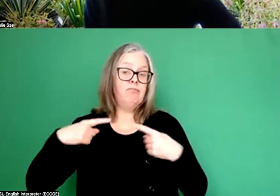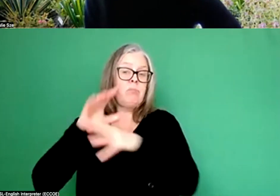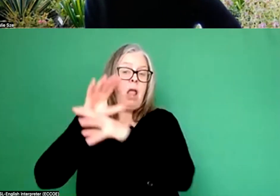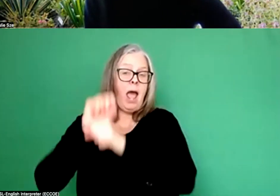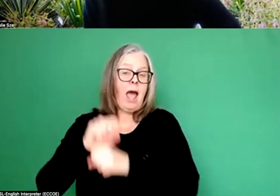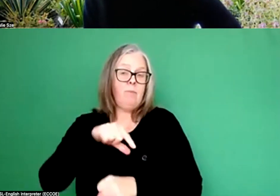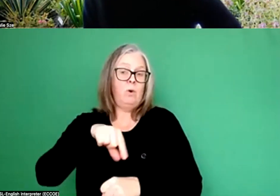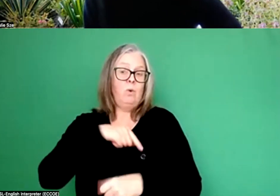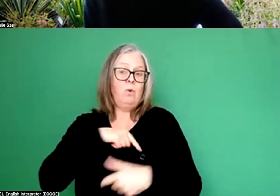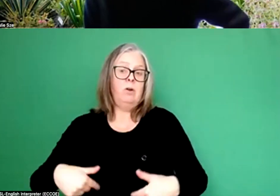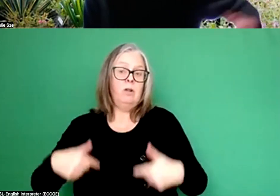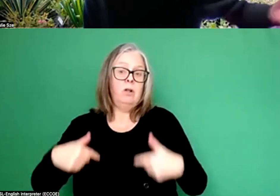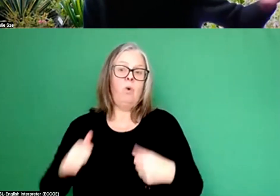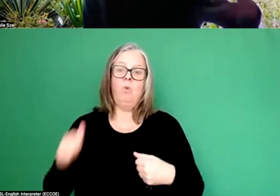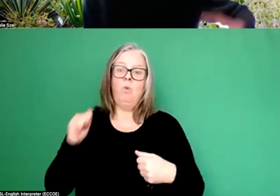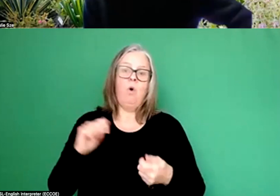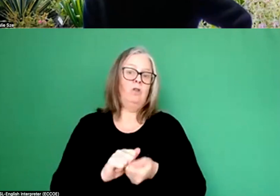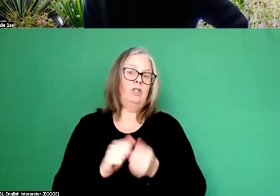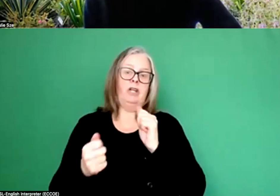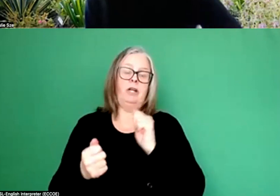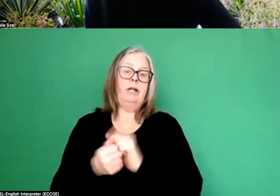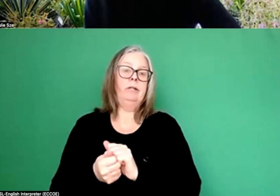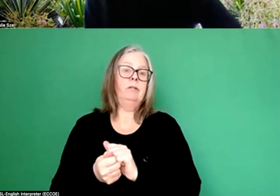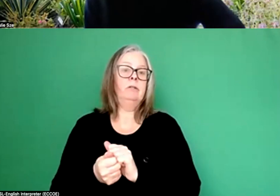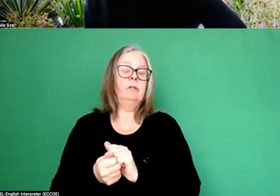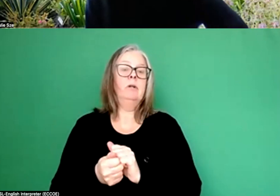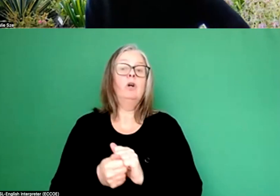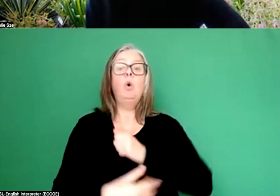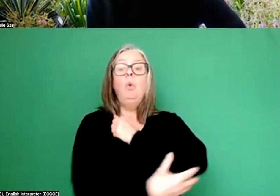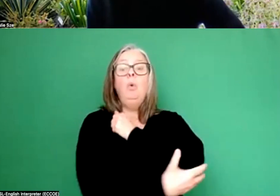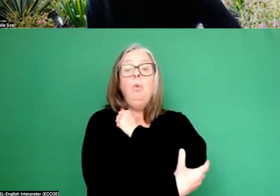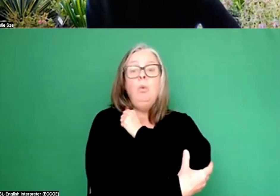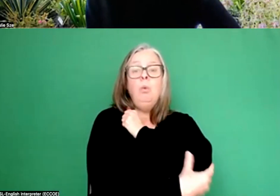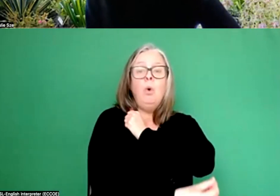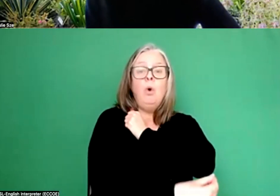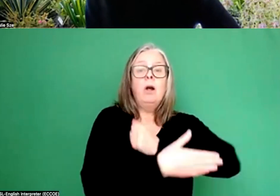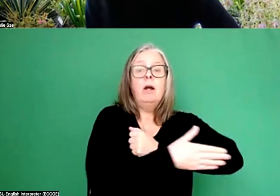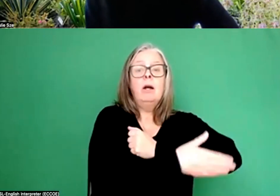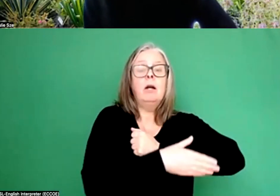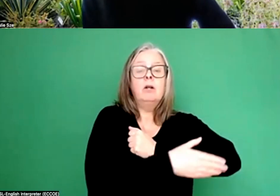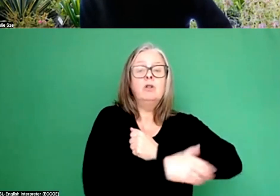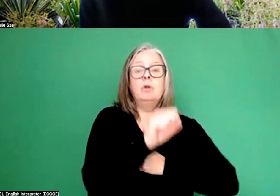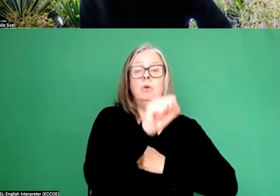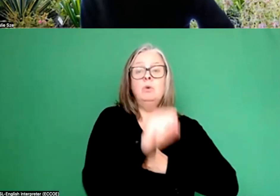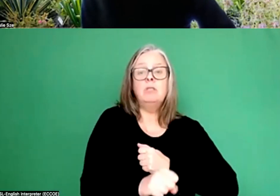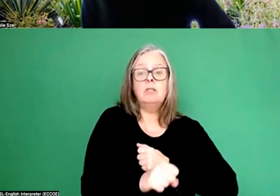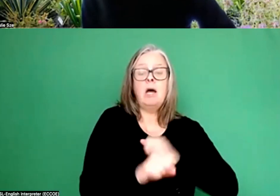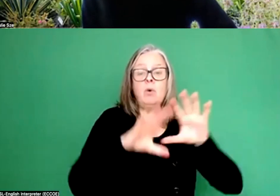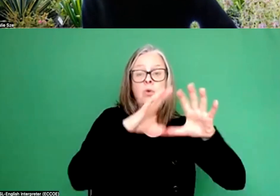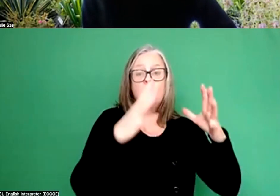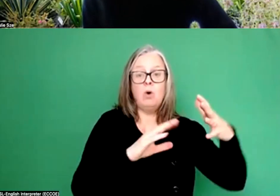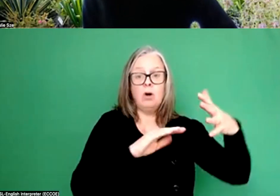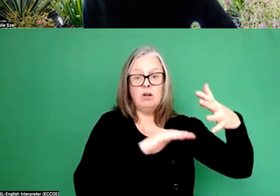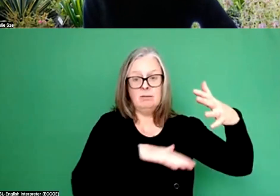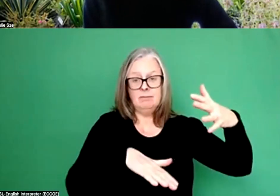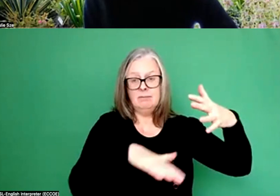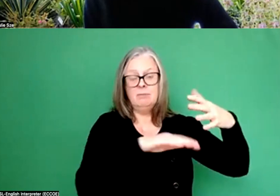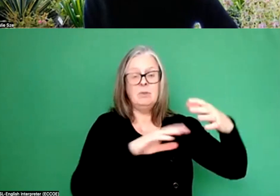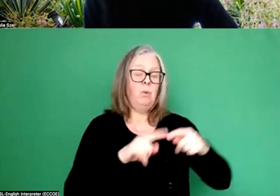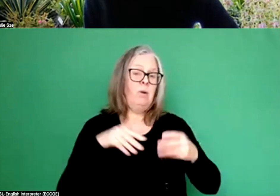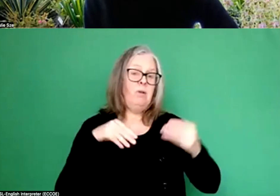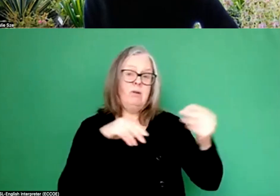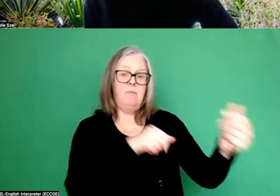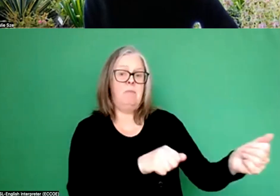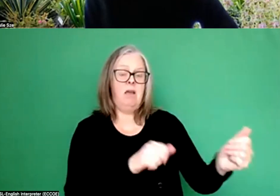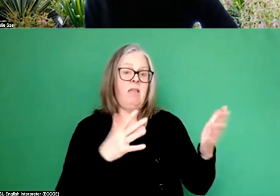know, they're basically just going to pay for poor countries in the global south to do that. And so that, that, that, that's, to me is like,